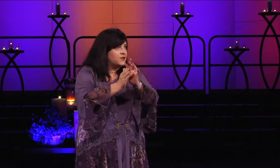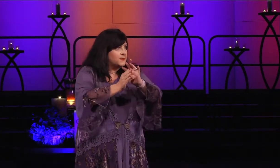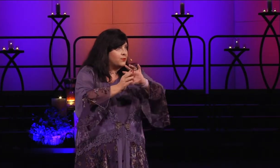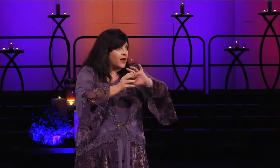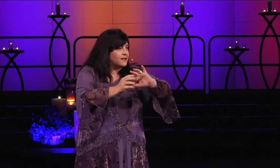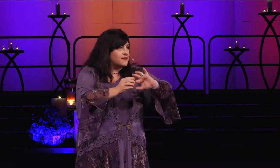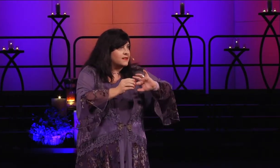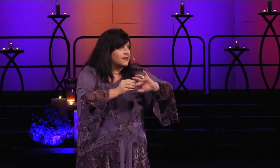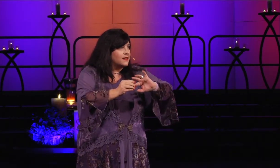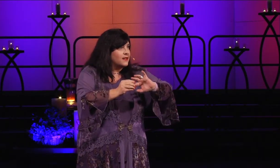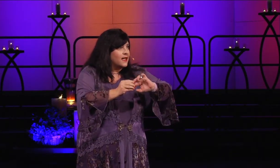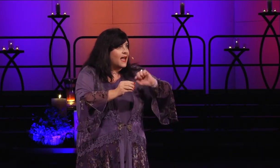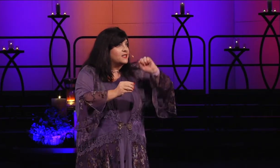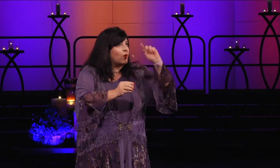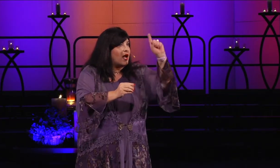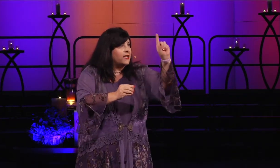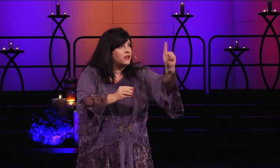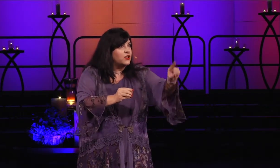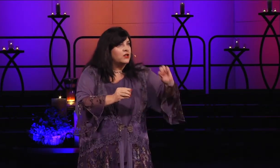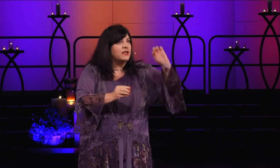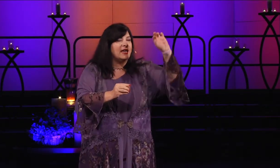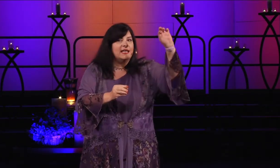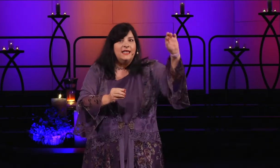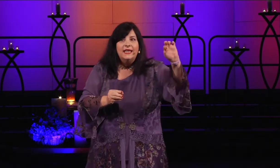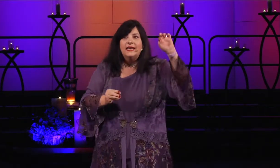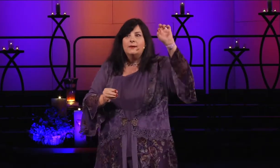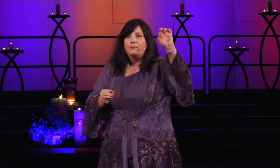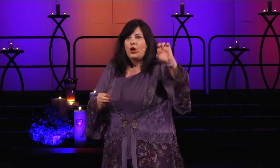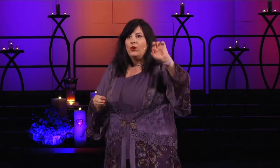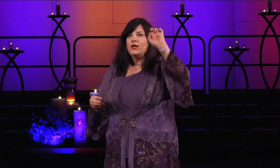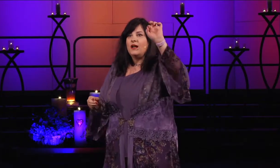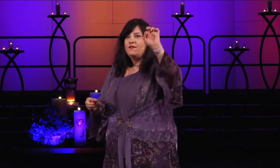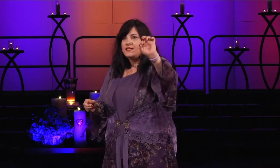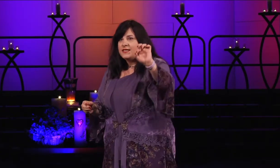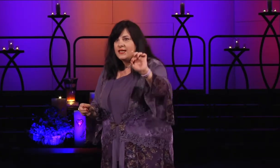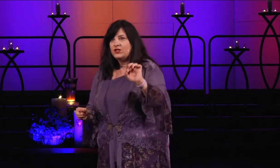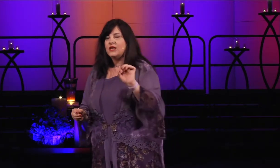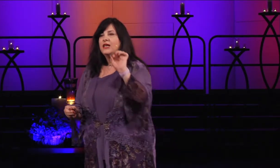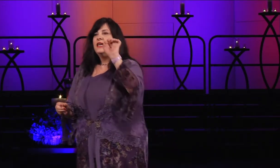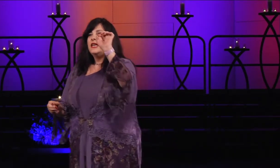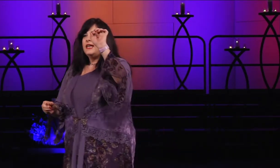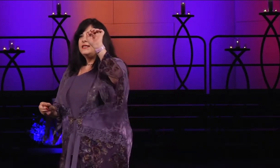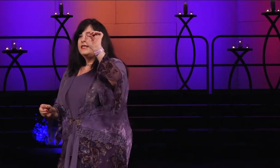diversely expressed. And so I learned that a key component of this